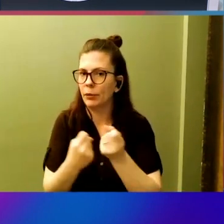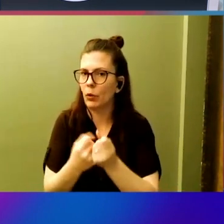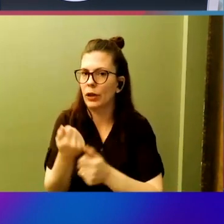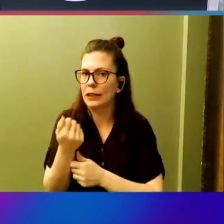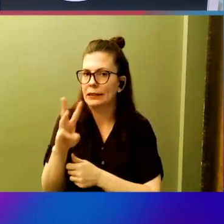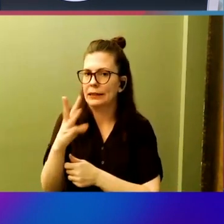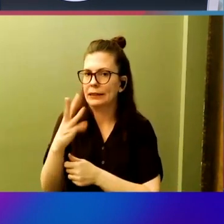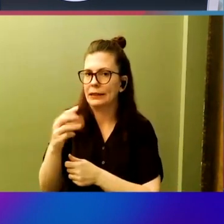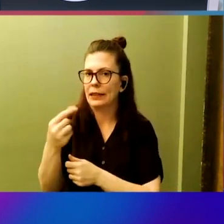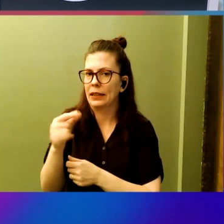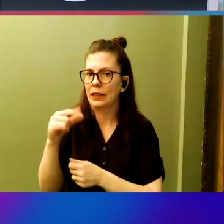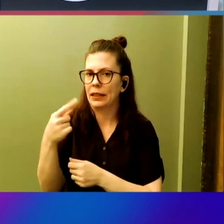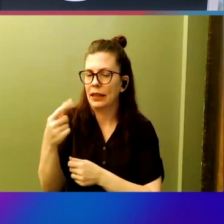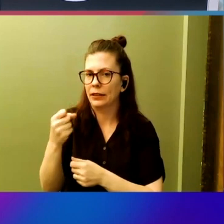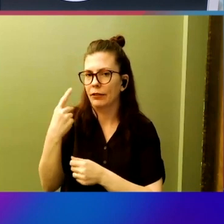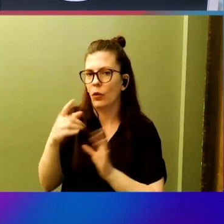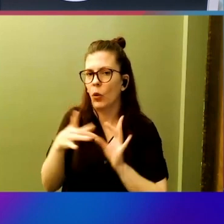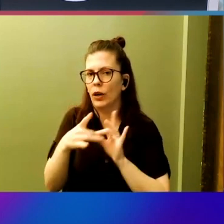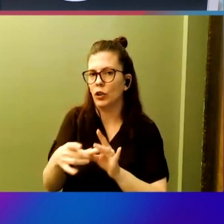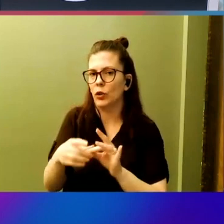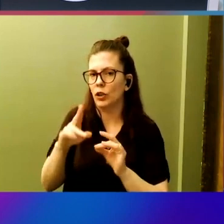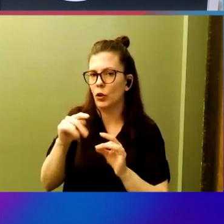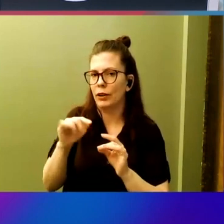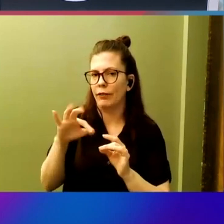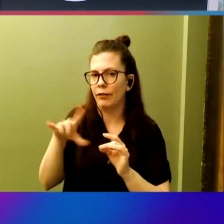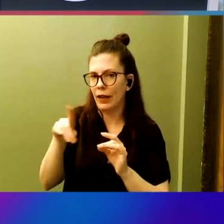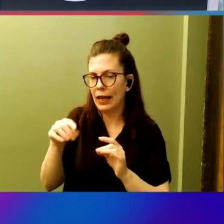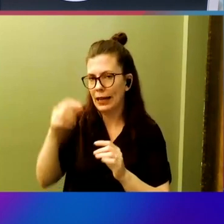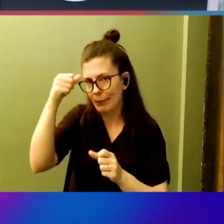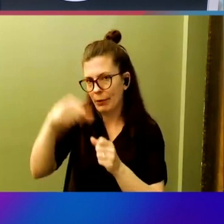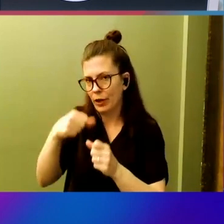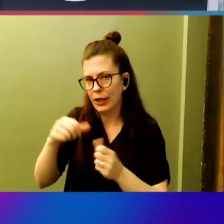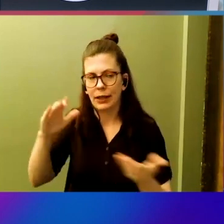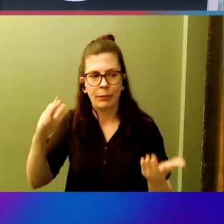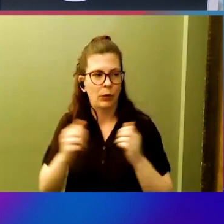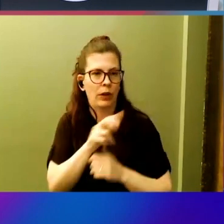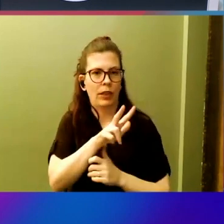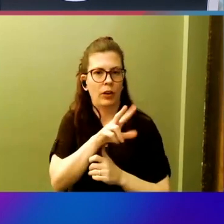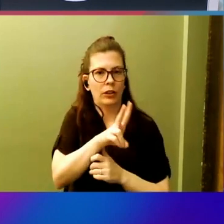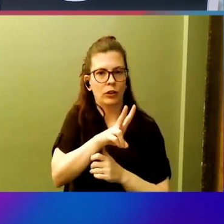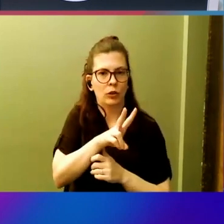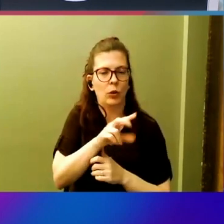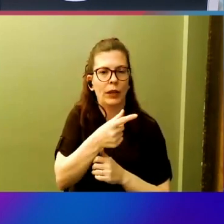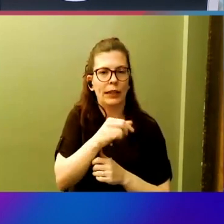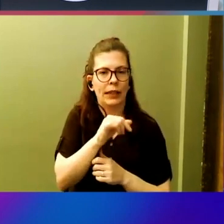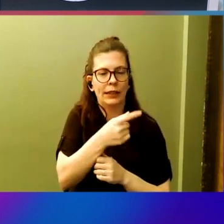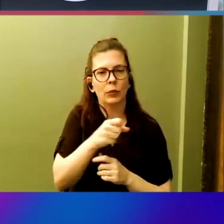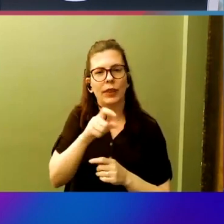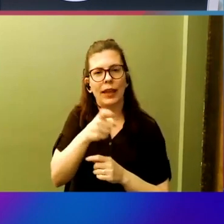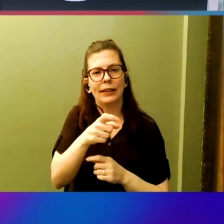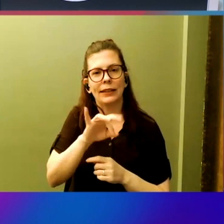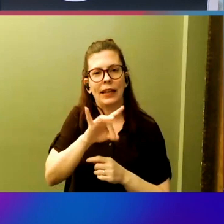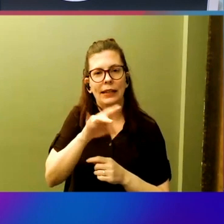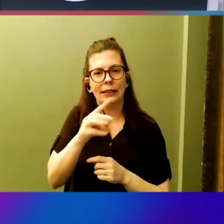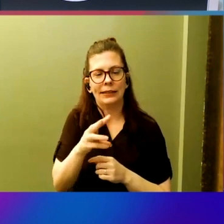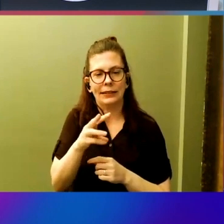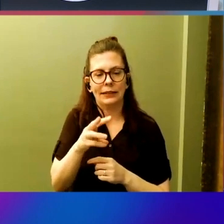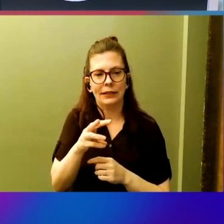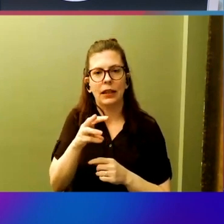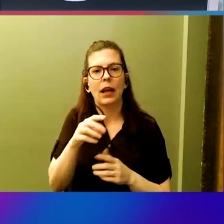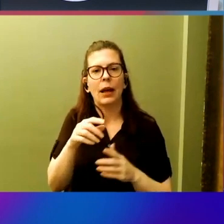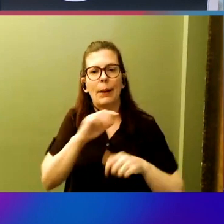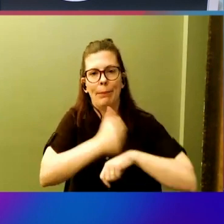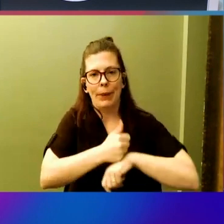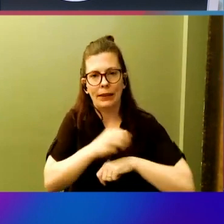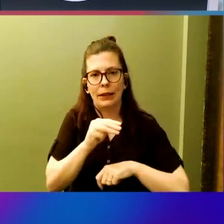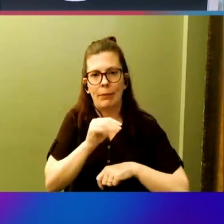unified memory versus compared to 32 gigs on the x86-based Mac instances. So it's a